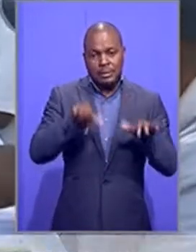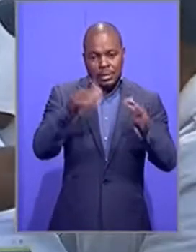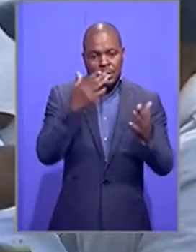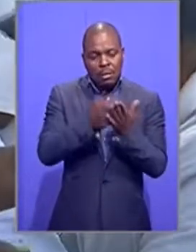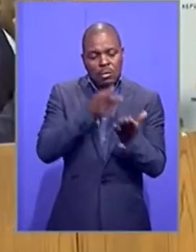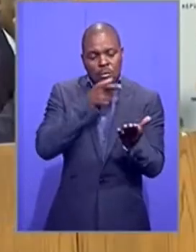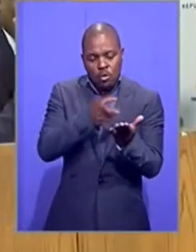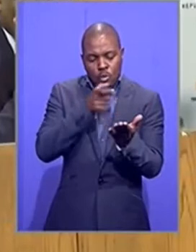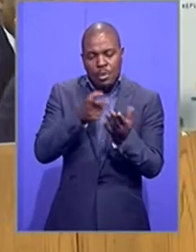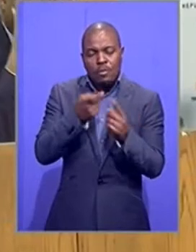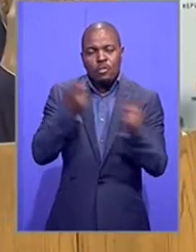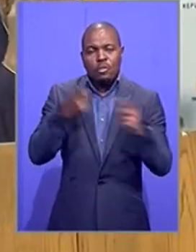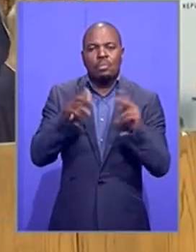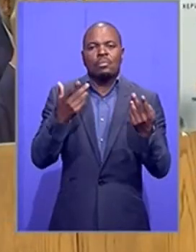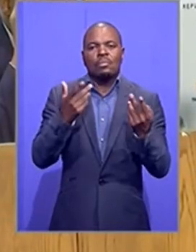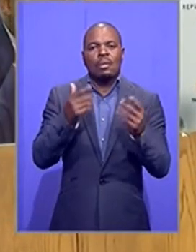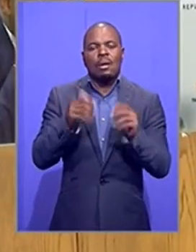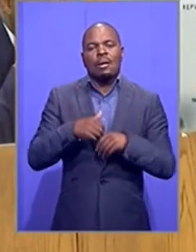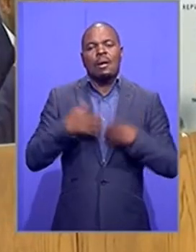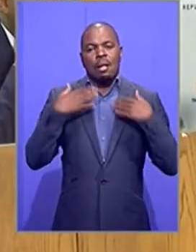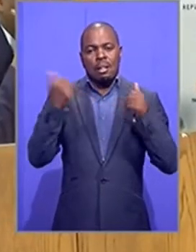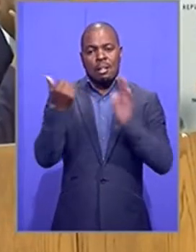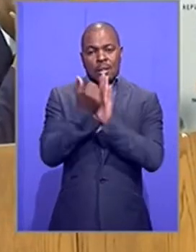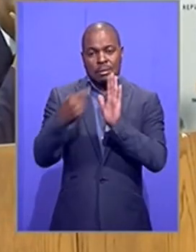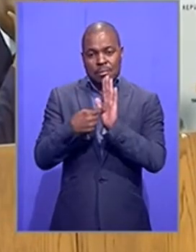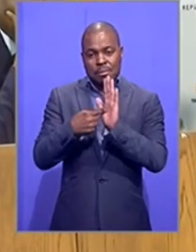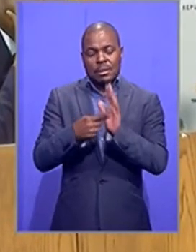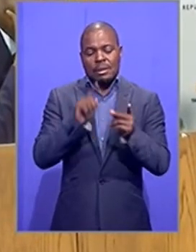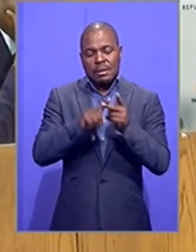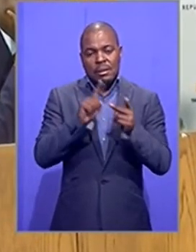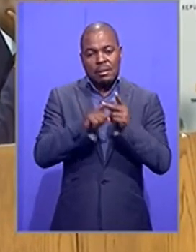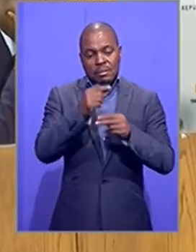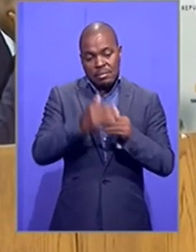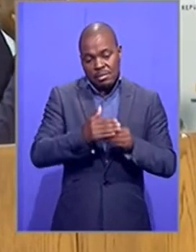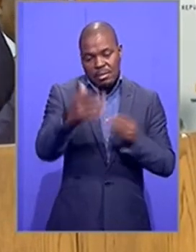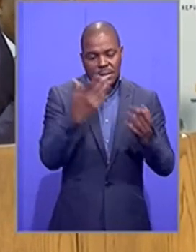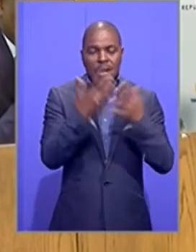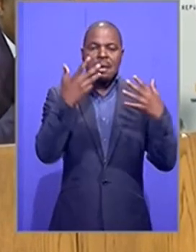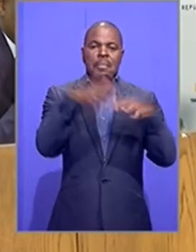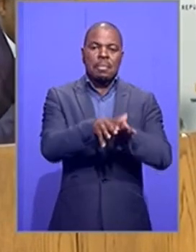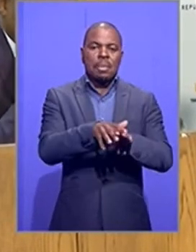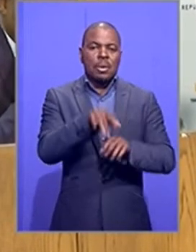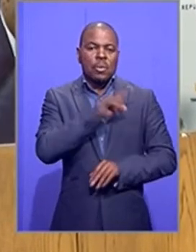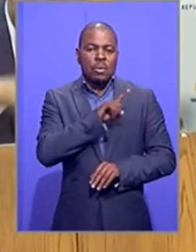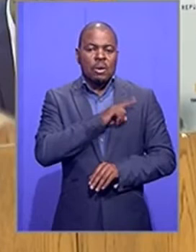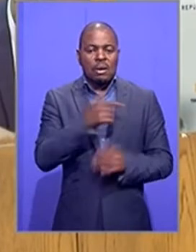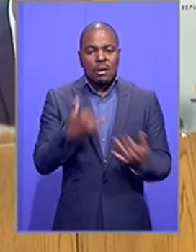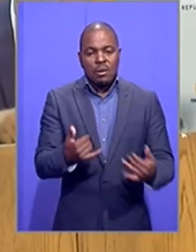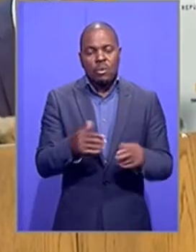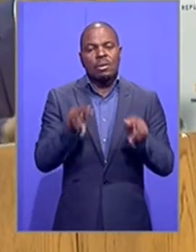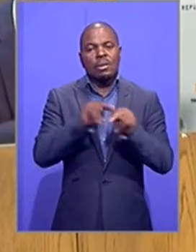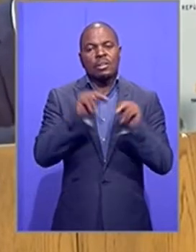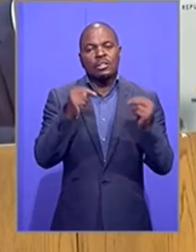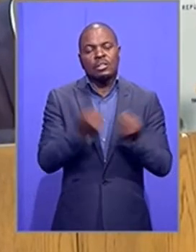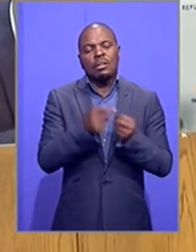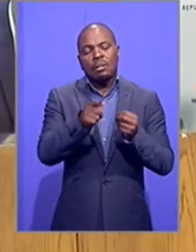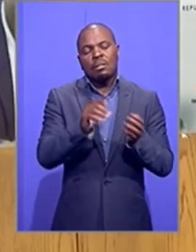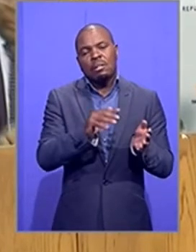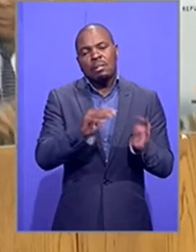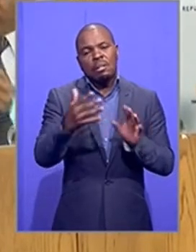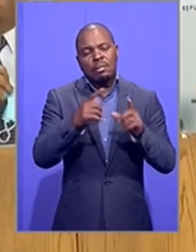pholo e phasaladitsweng. Melawana eo e tla diragadiwa ka gangwe fela morago ga go khutla ga maemo a neeletsano.